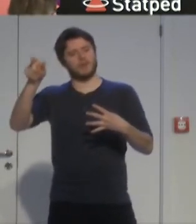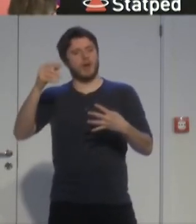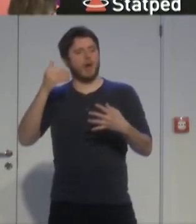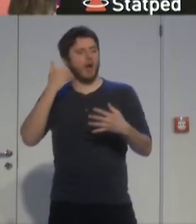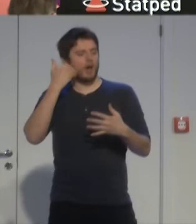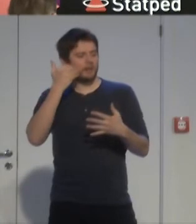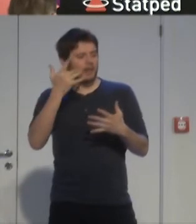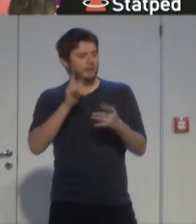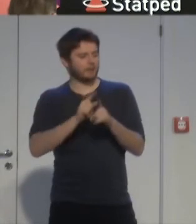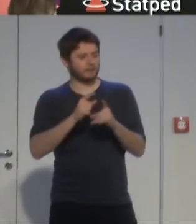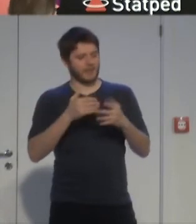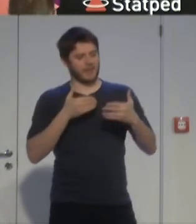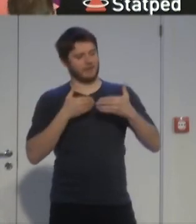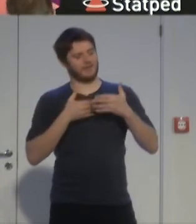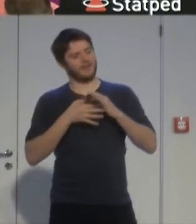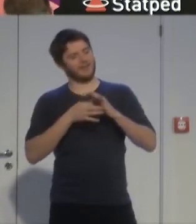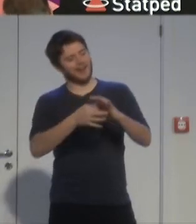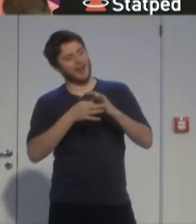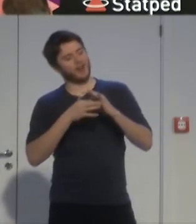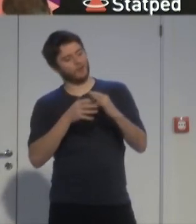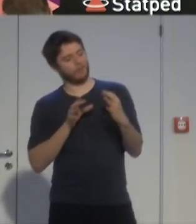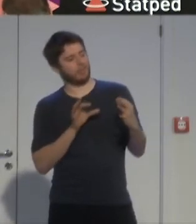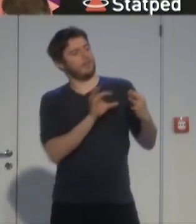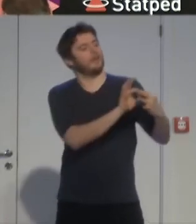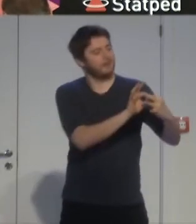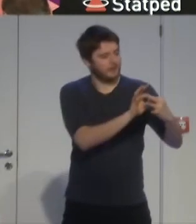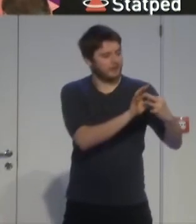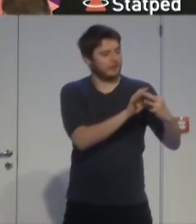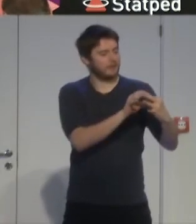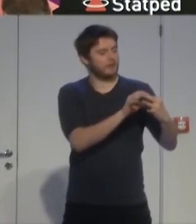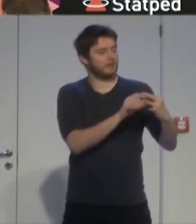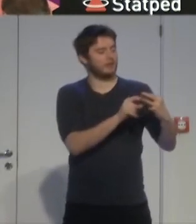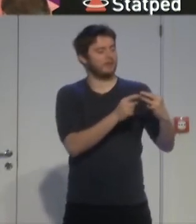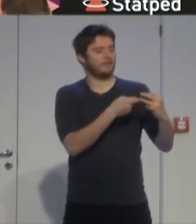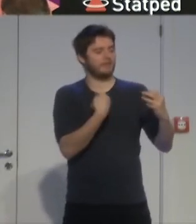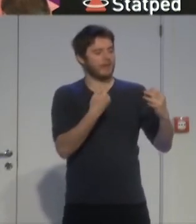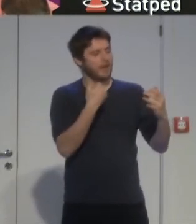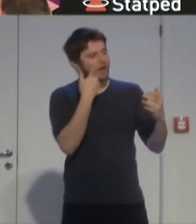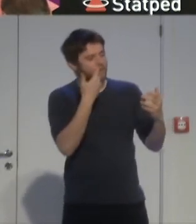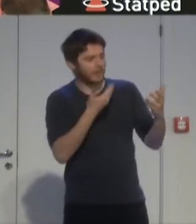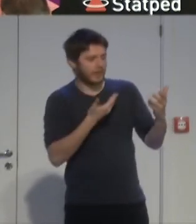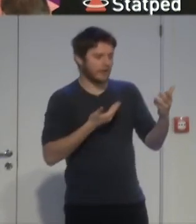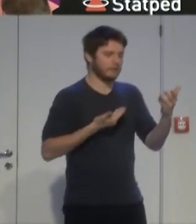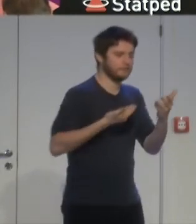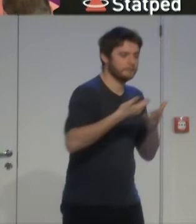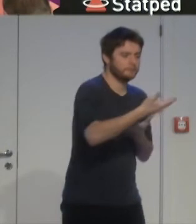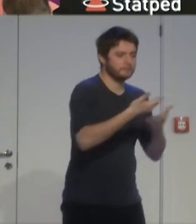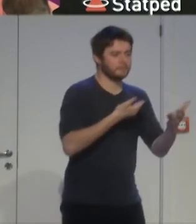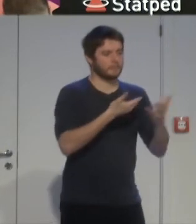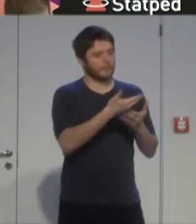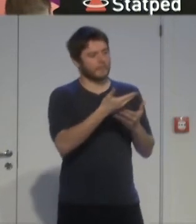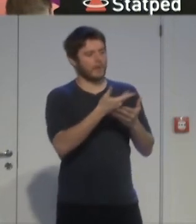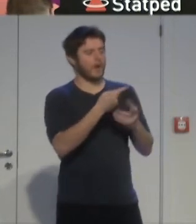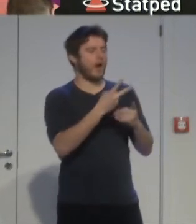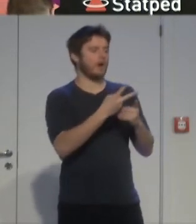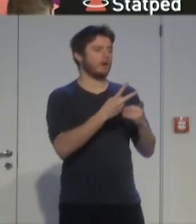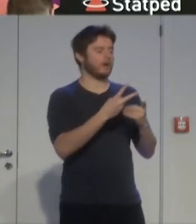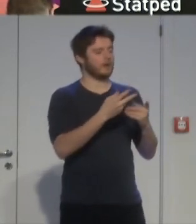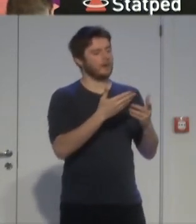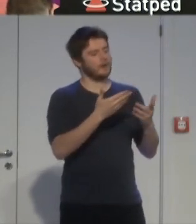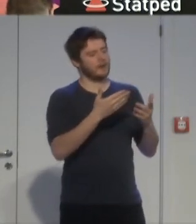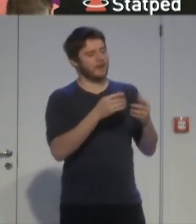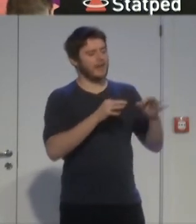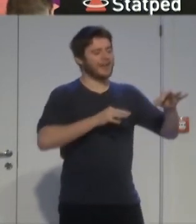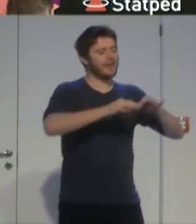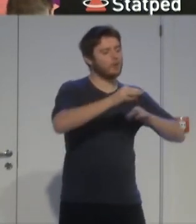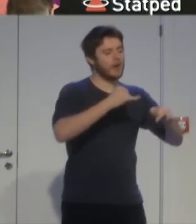attachment relations, where there is exchange about the co-regulation of emotional distance. And we